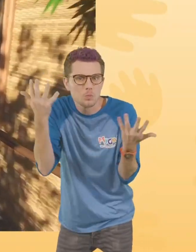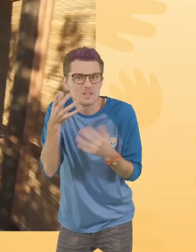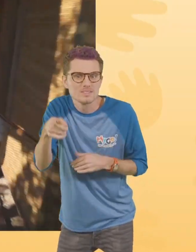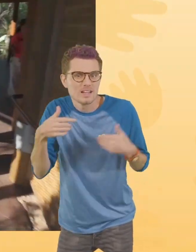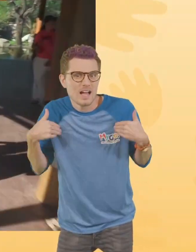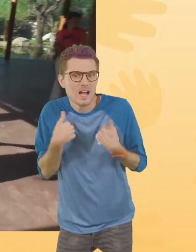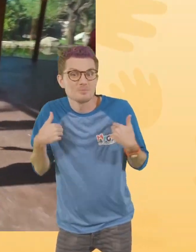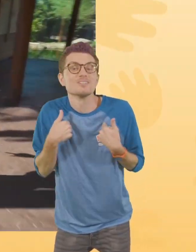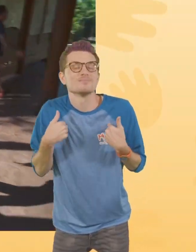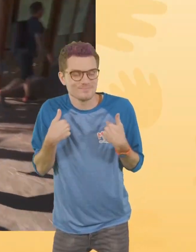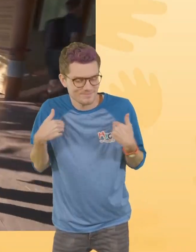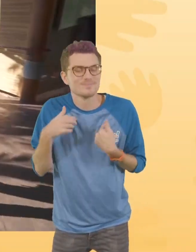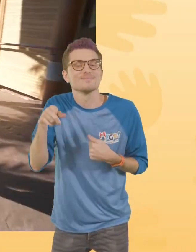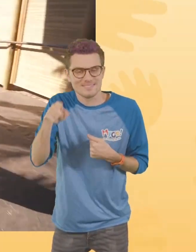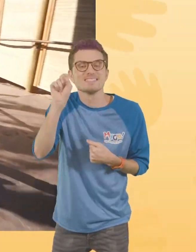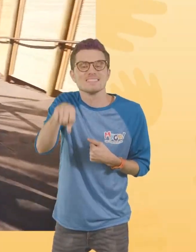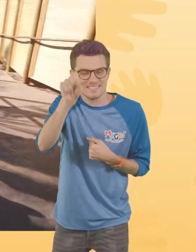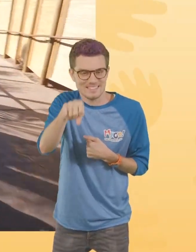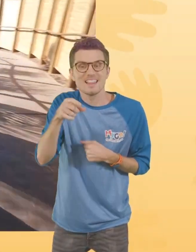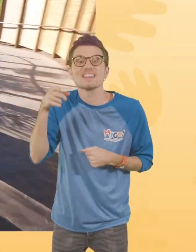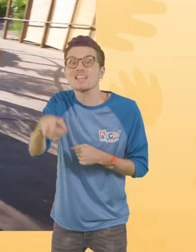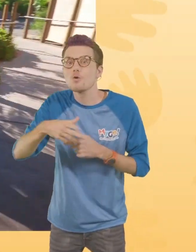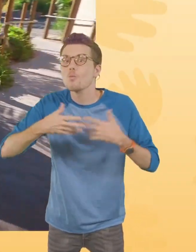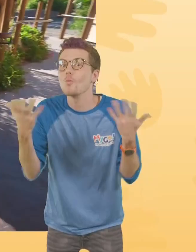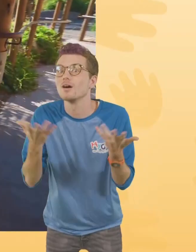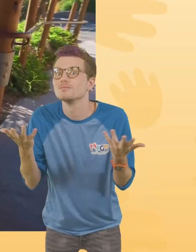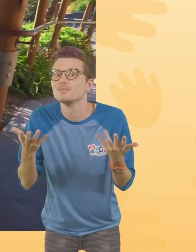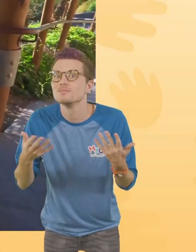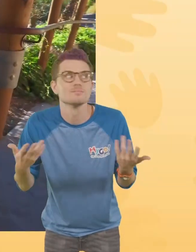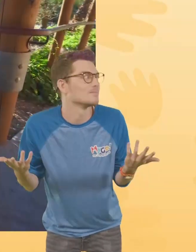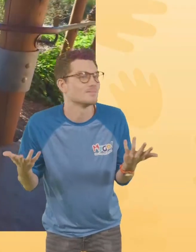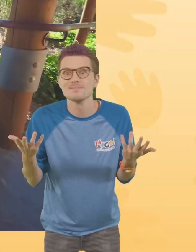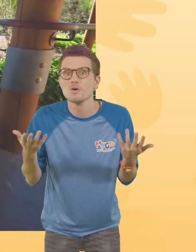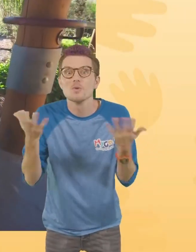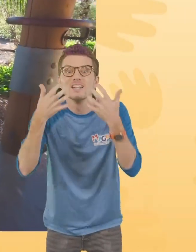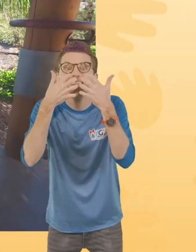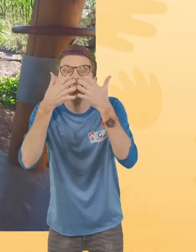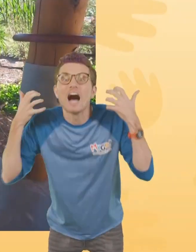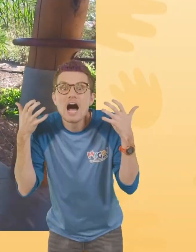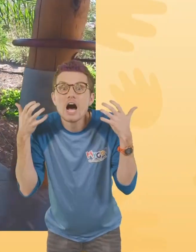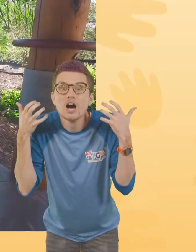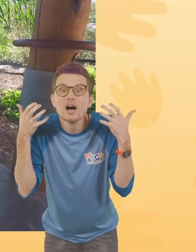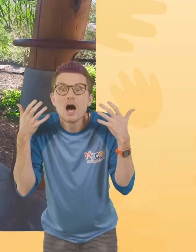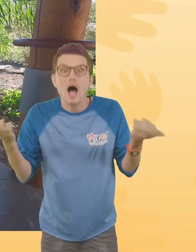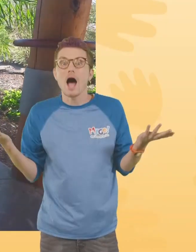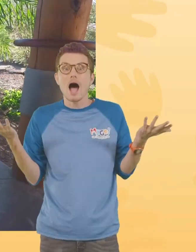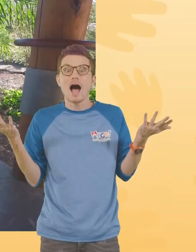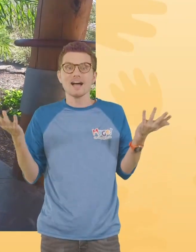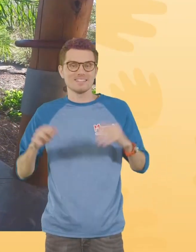Oh, whoa, look at this. Do you know what animal this is? Yeah, this is a